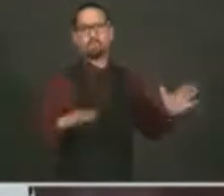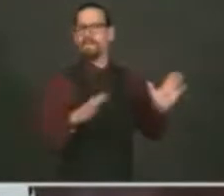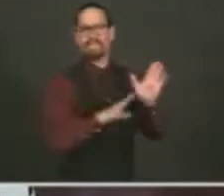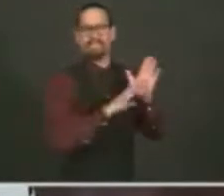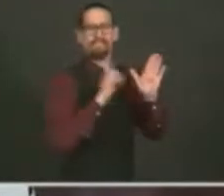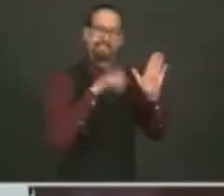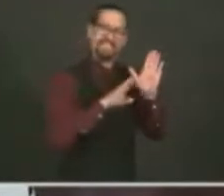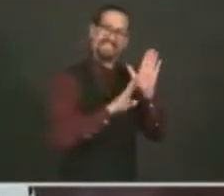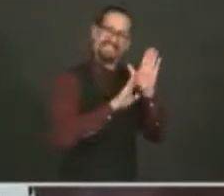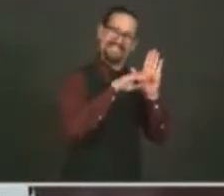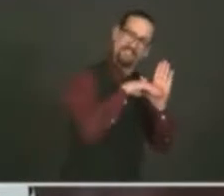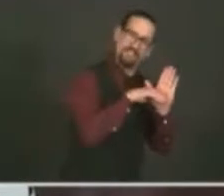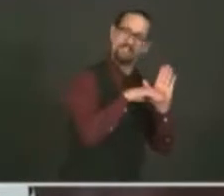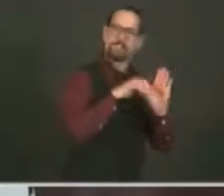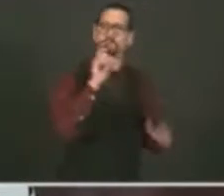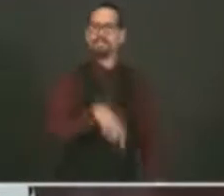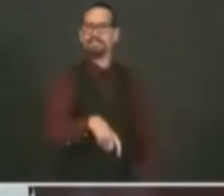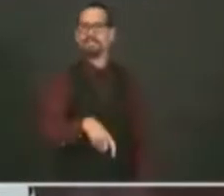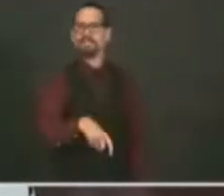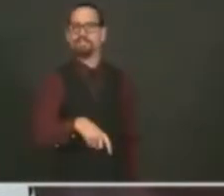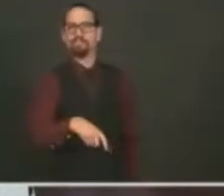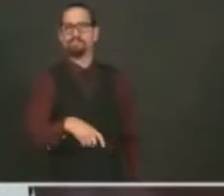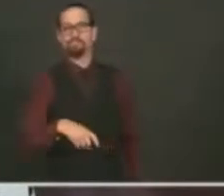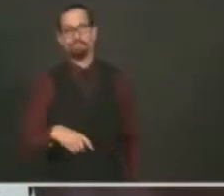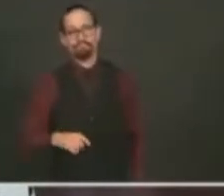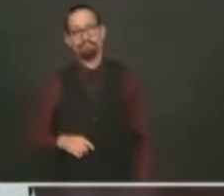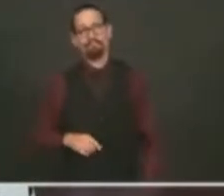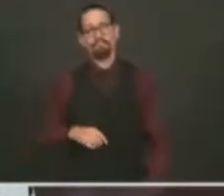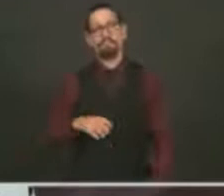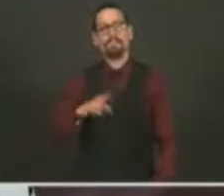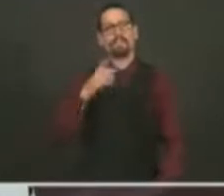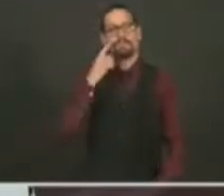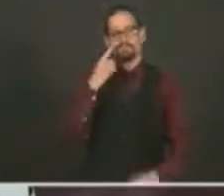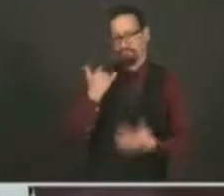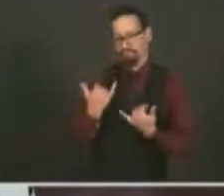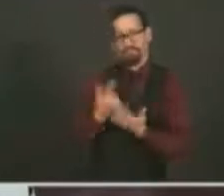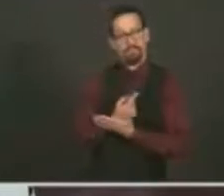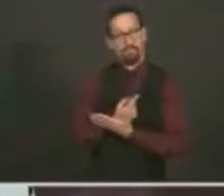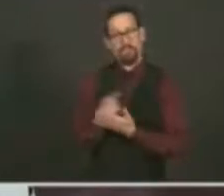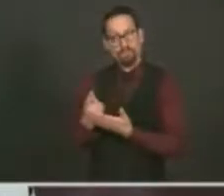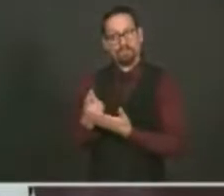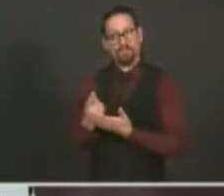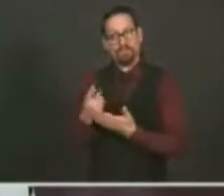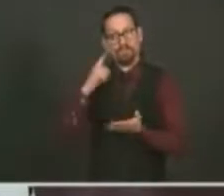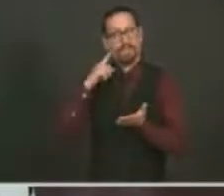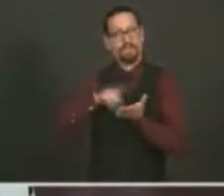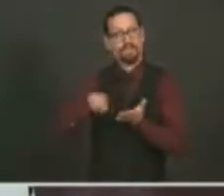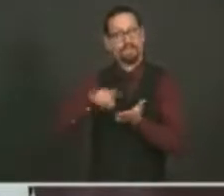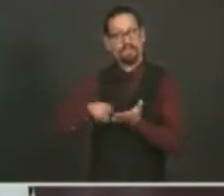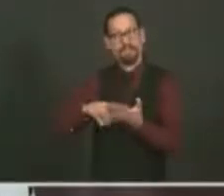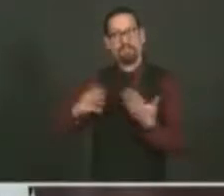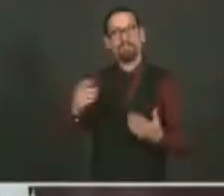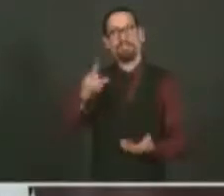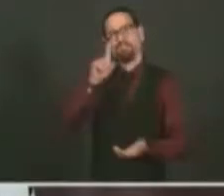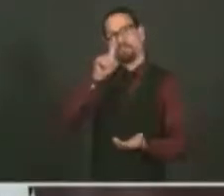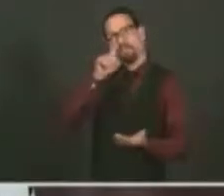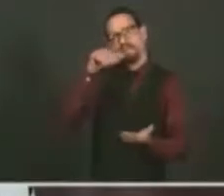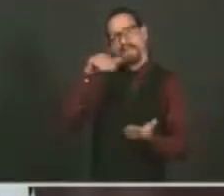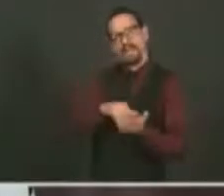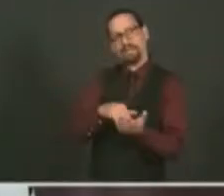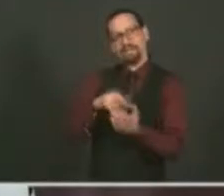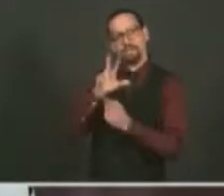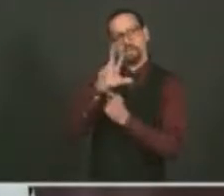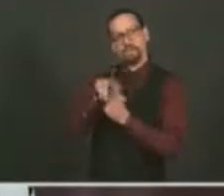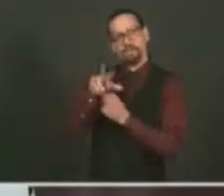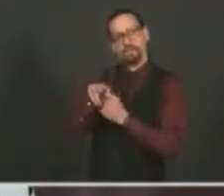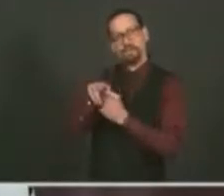For our most recent week of case investigation data, there were 1,033 cases identified. And